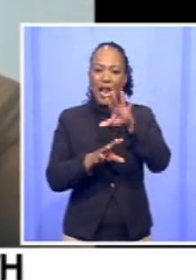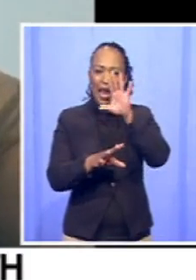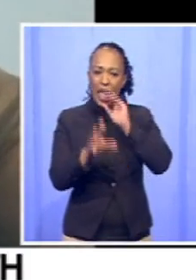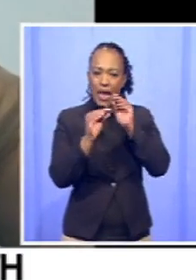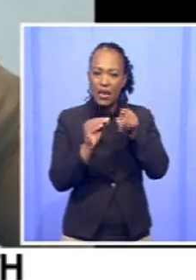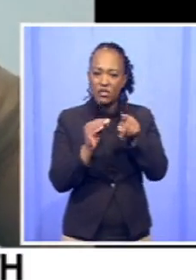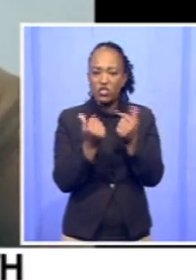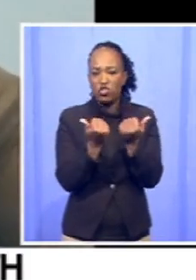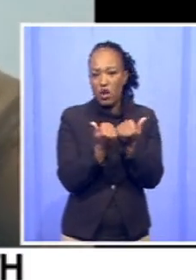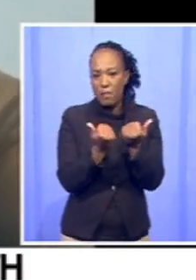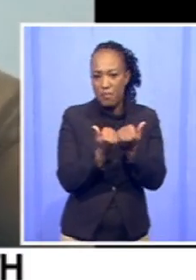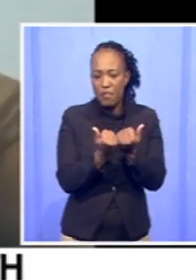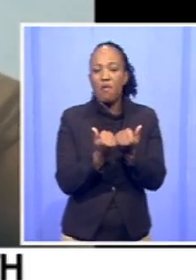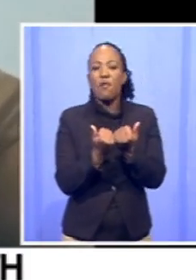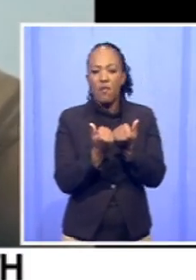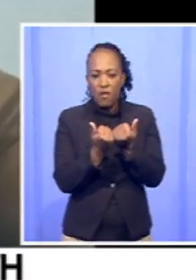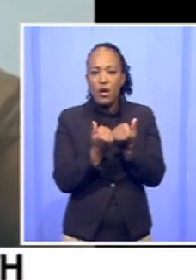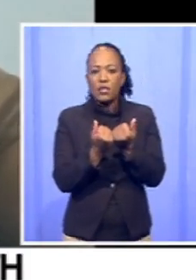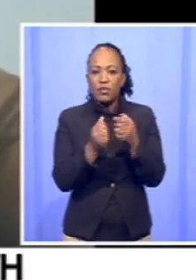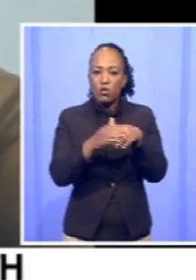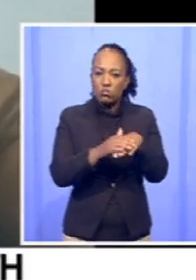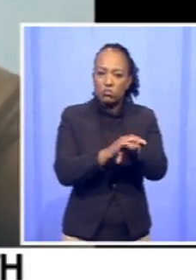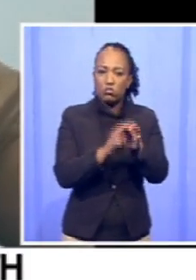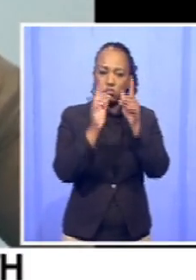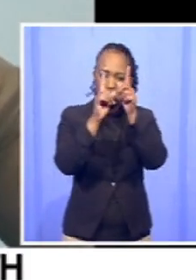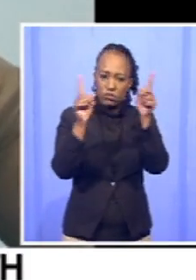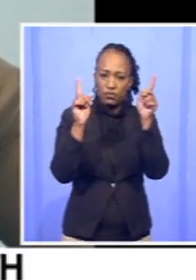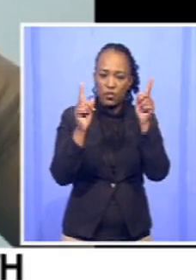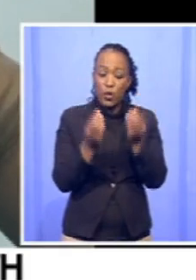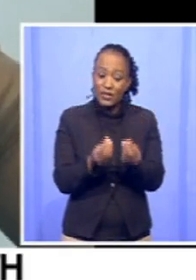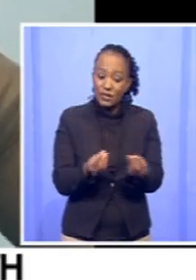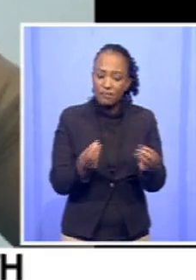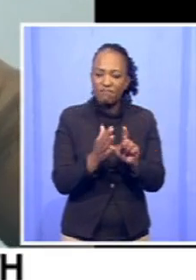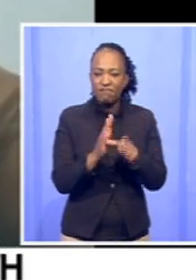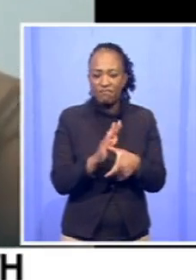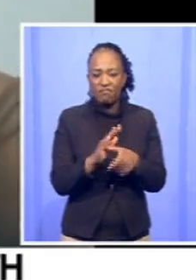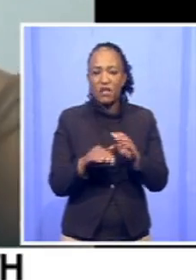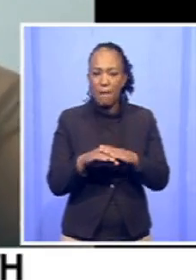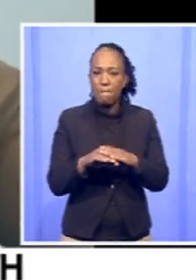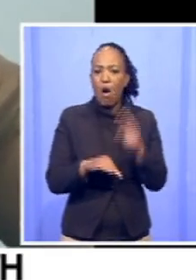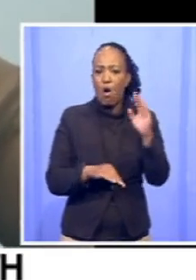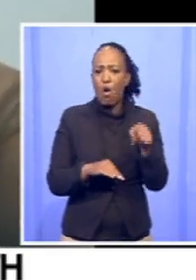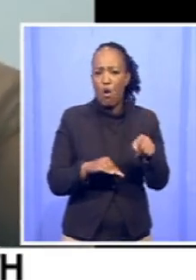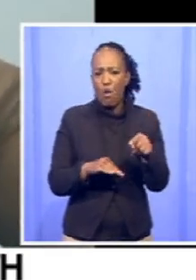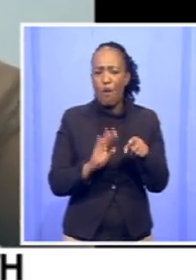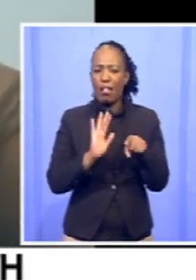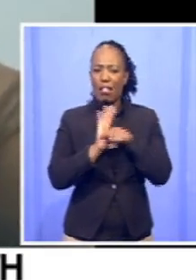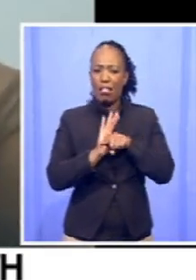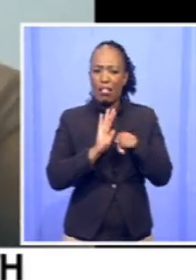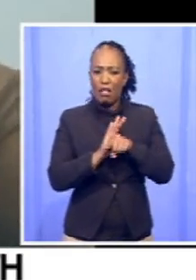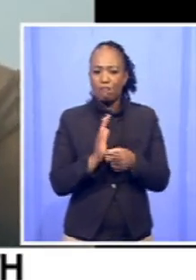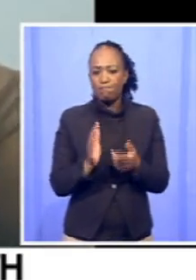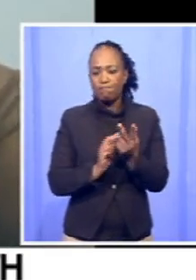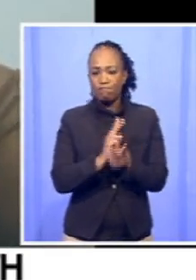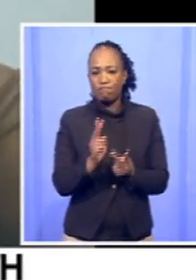order to go to universities. And I think as children with disabilities, they are even at a greater disadvantage, because once again,